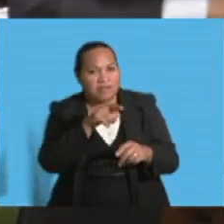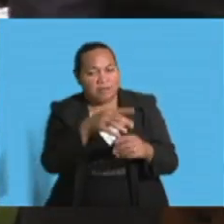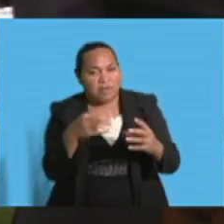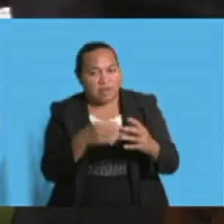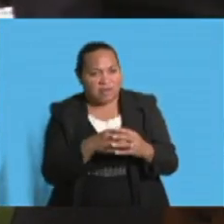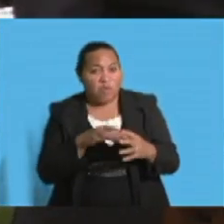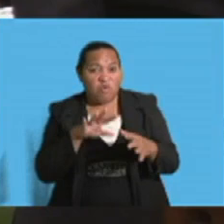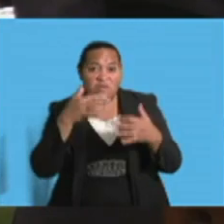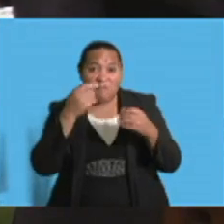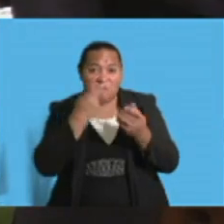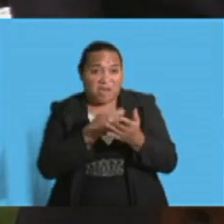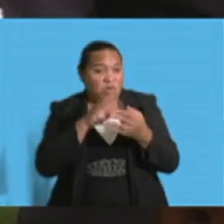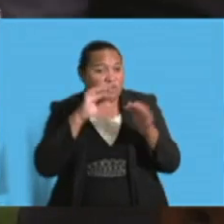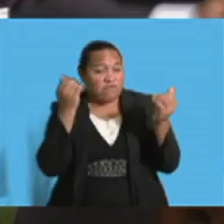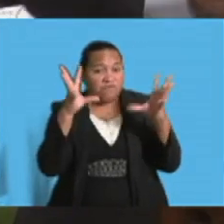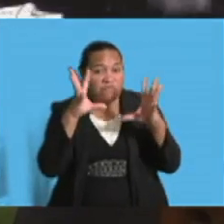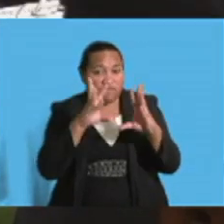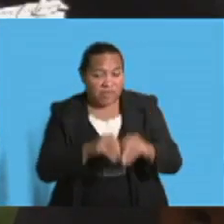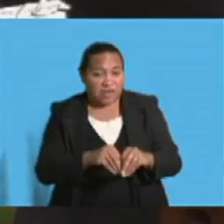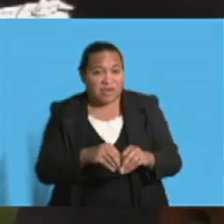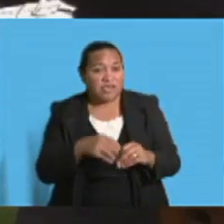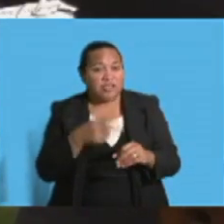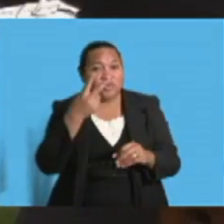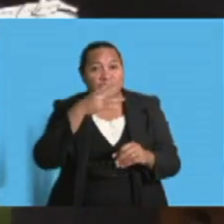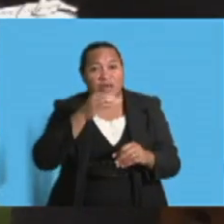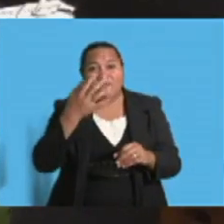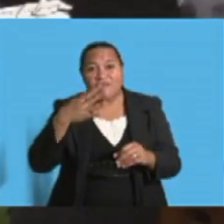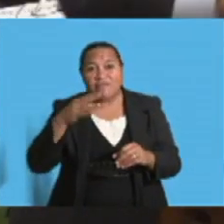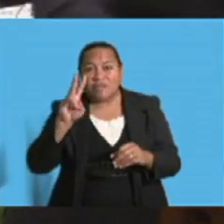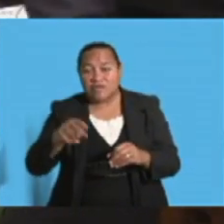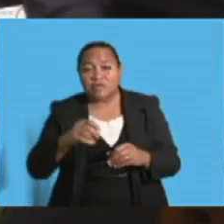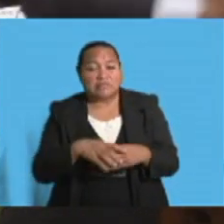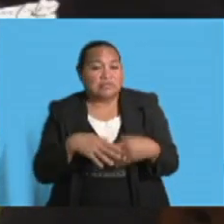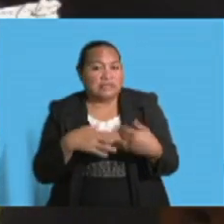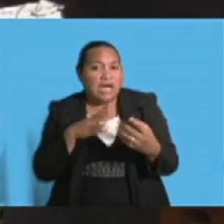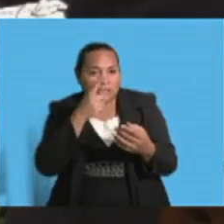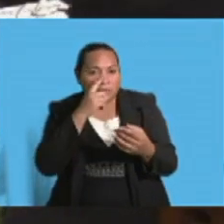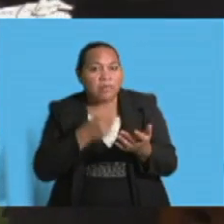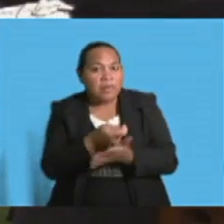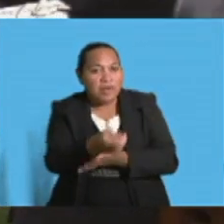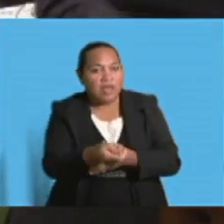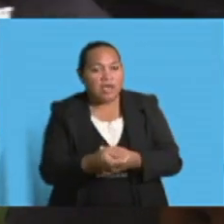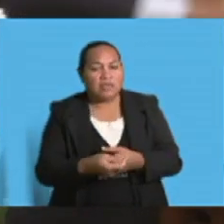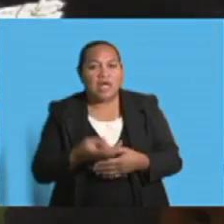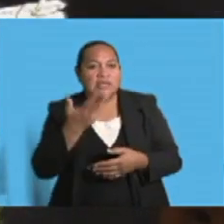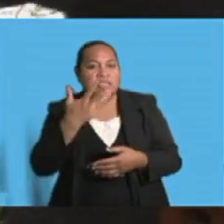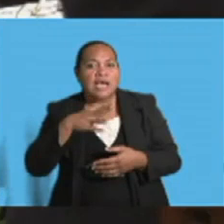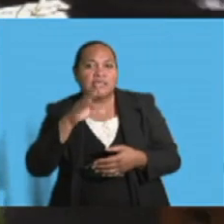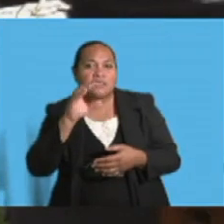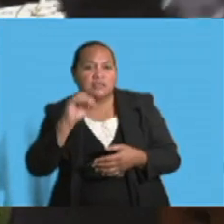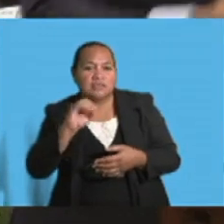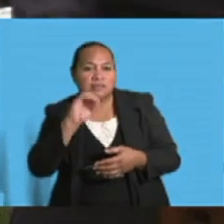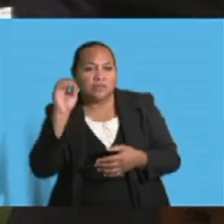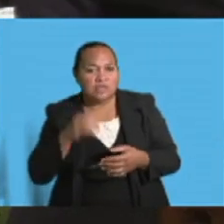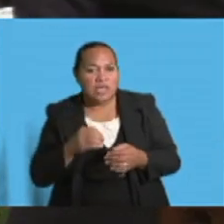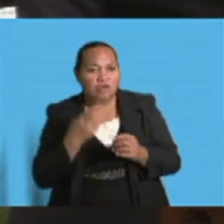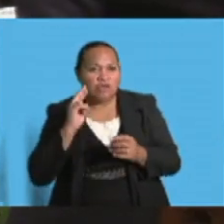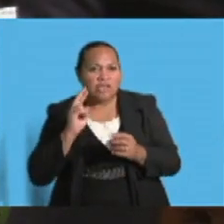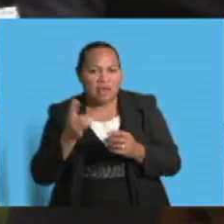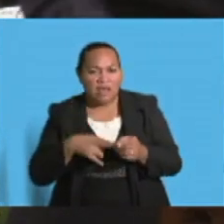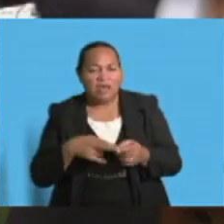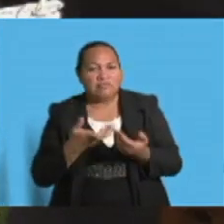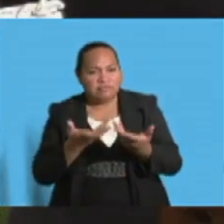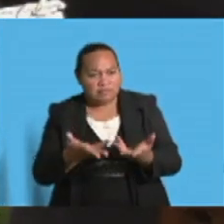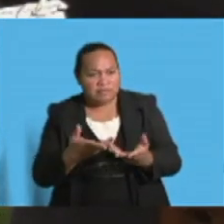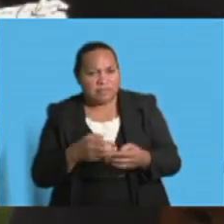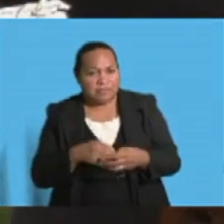2052. There were people getting paid 24% return, 19% return, 15% return.